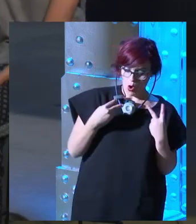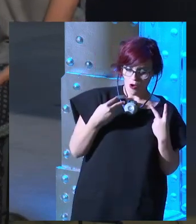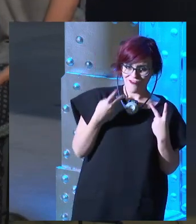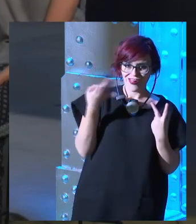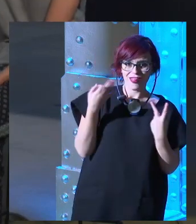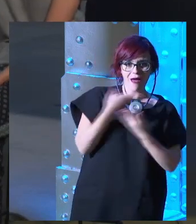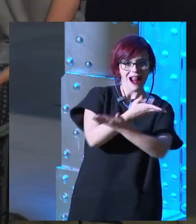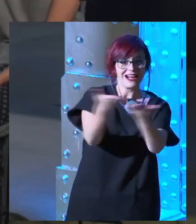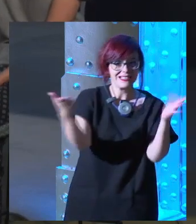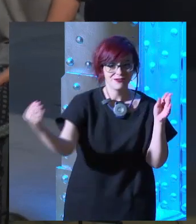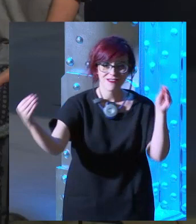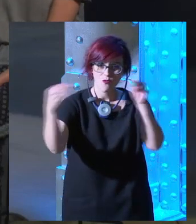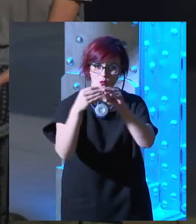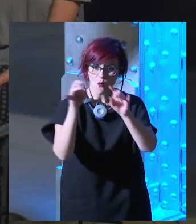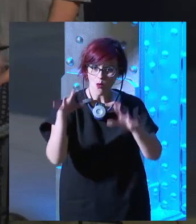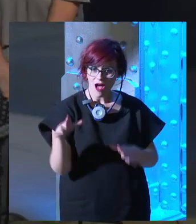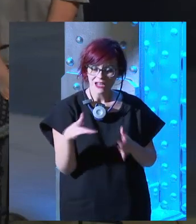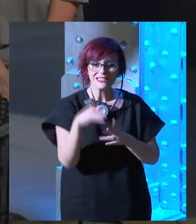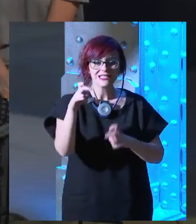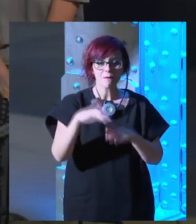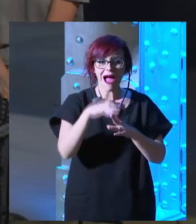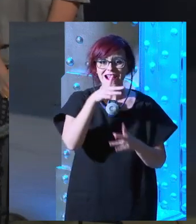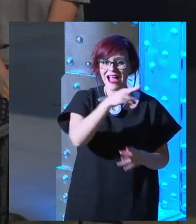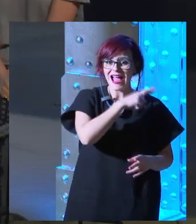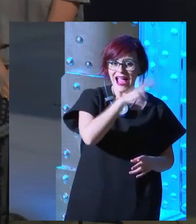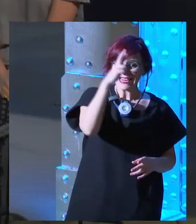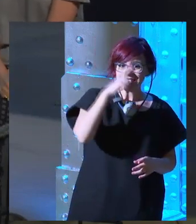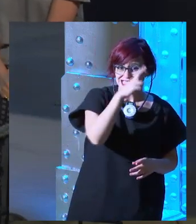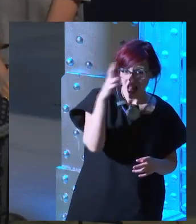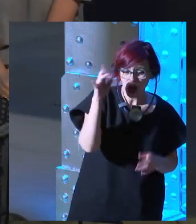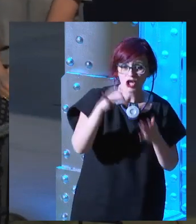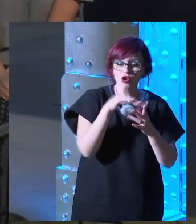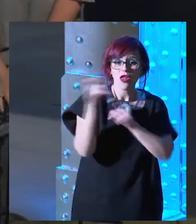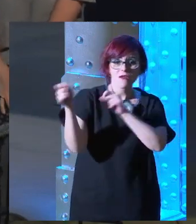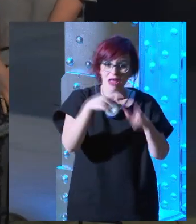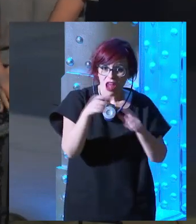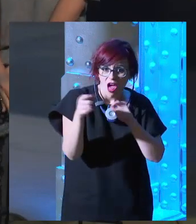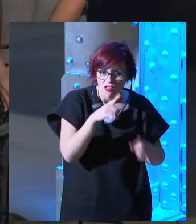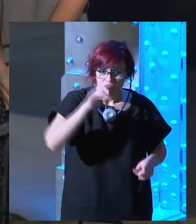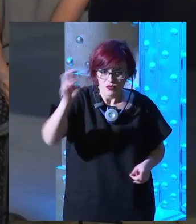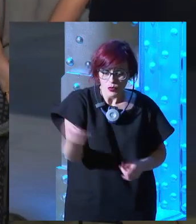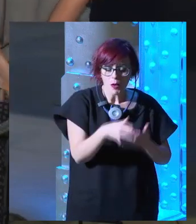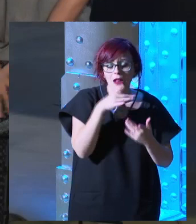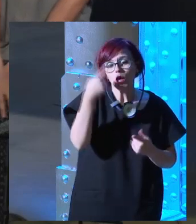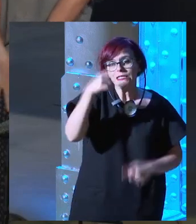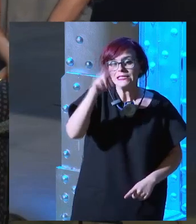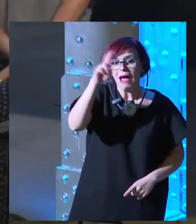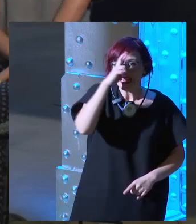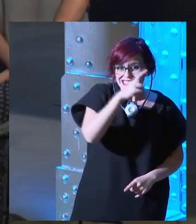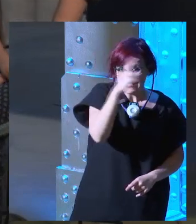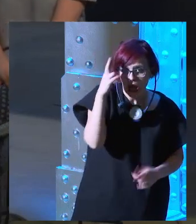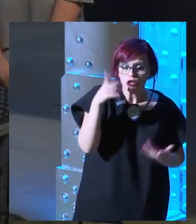the refugees and the immigrants, Christians don't read the Bible. I know this. It's far too troubling for them.